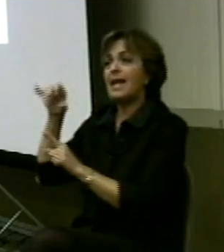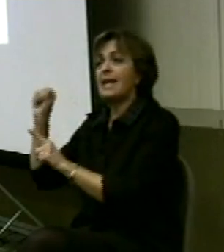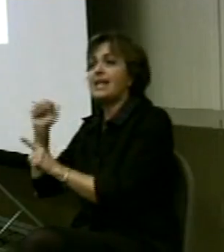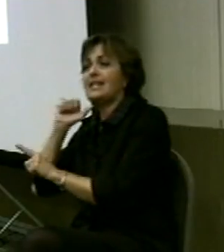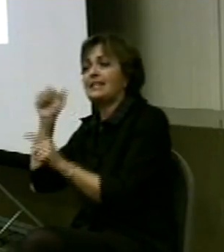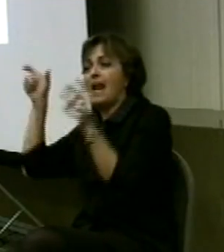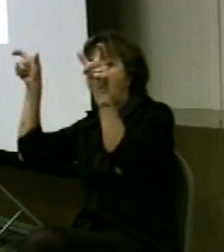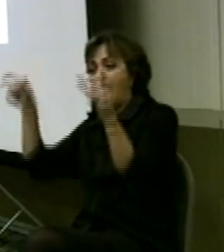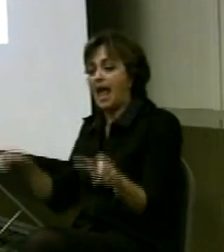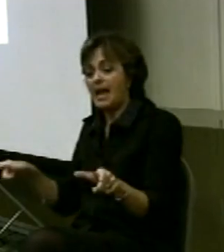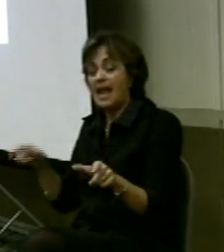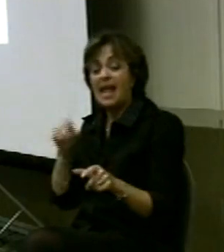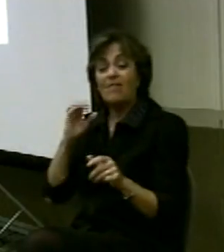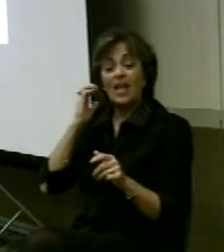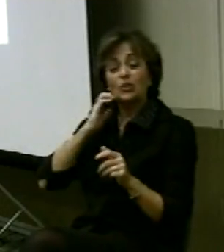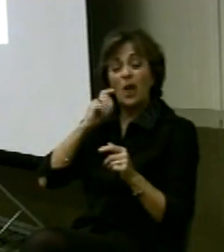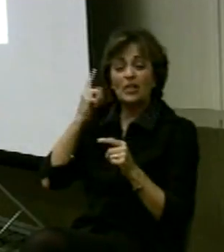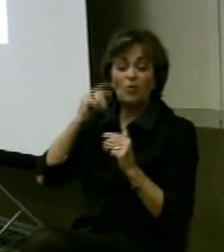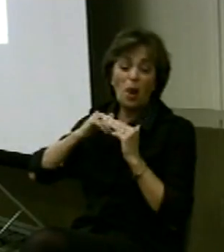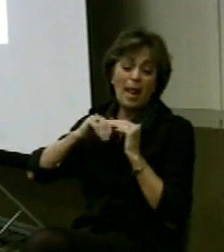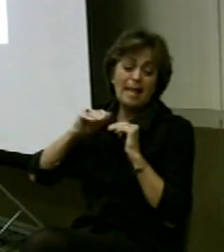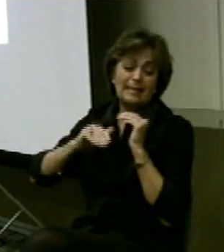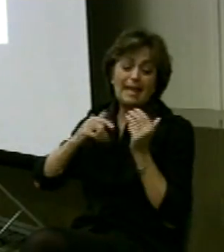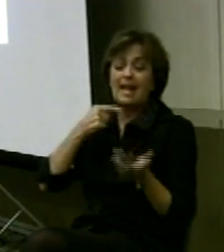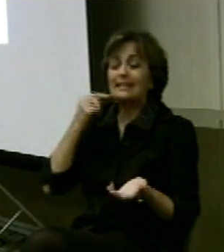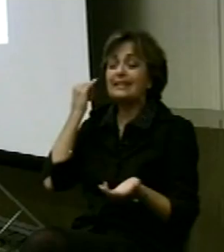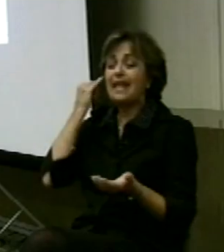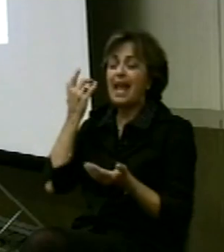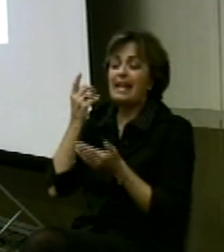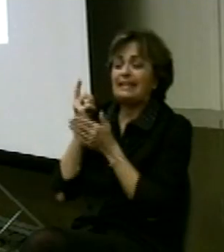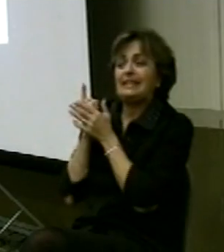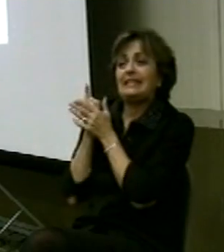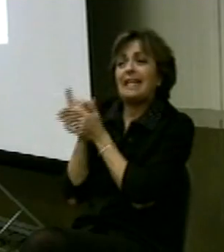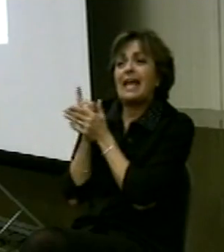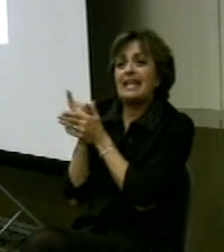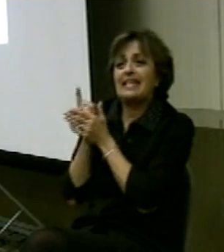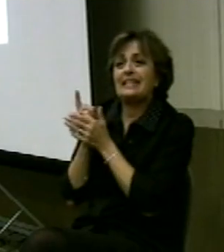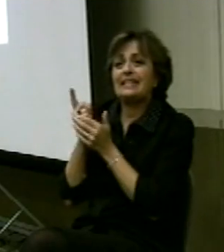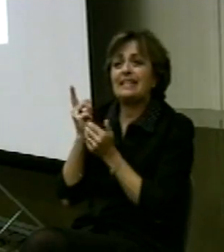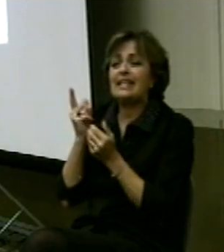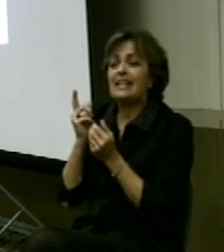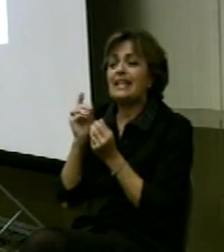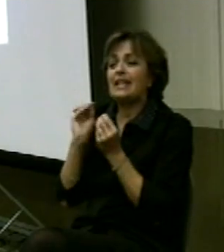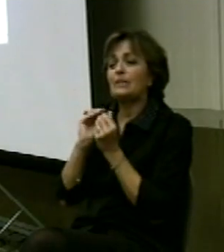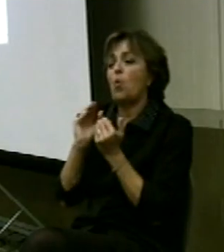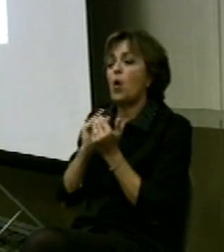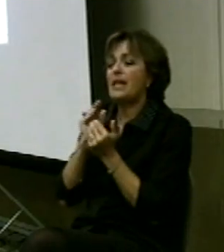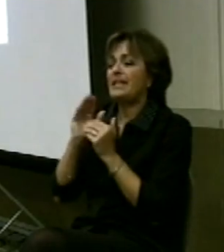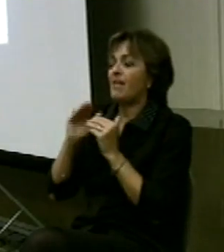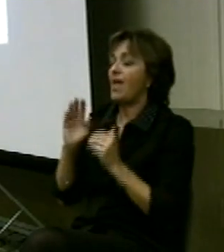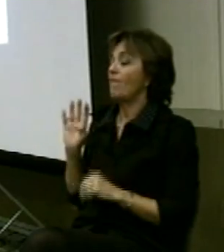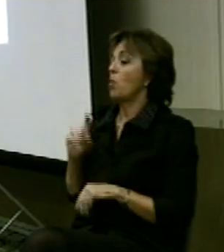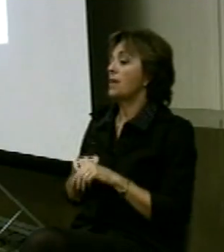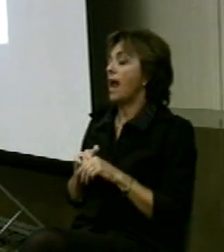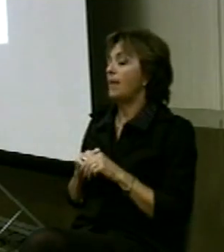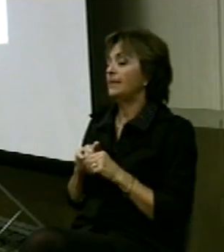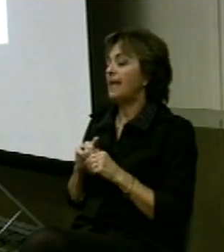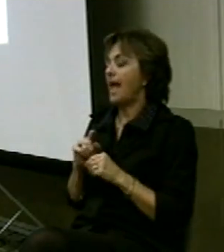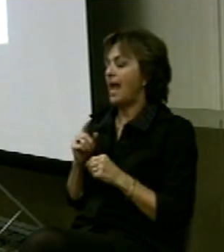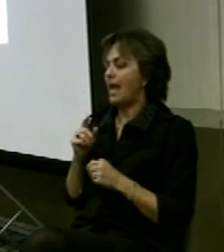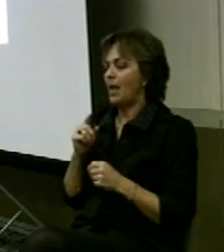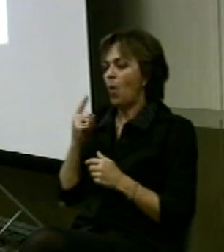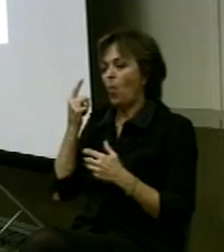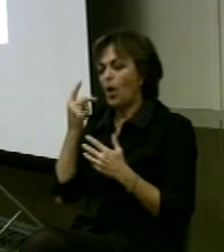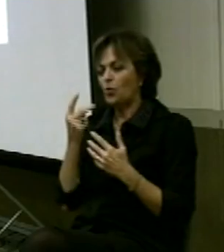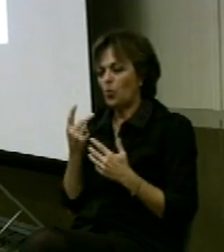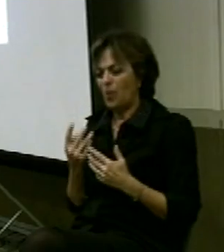for less than, and I would probably say like seconds would be easier than 4 times, 1, 2, 3, 4. How do you